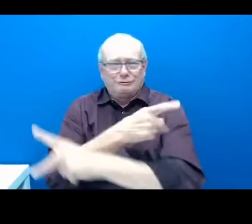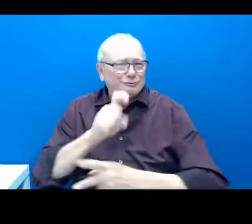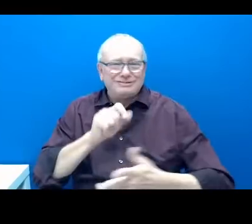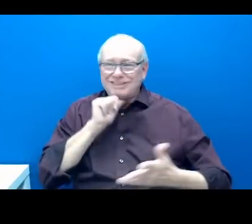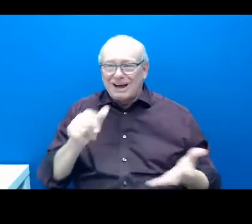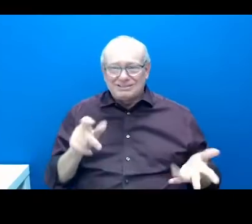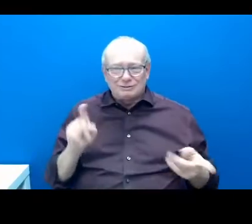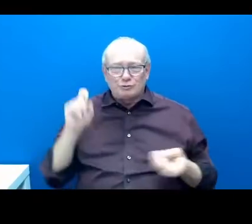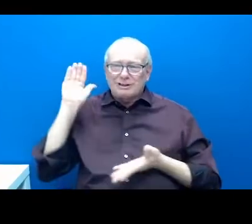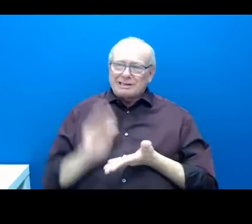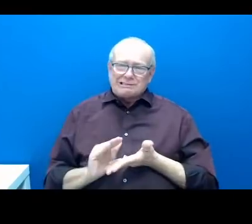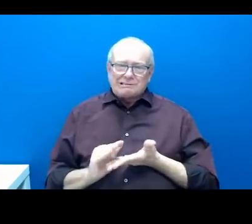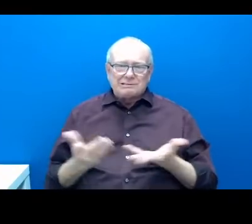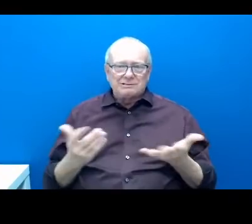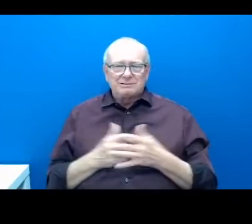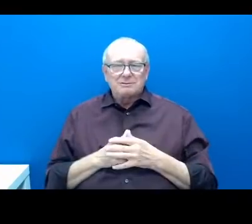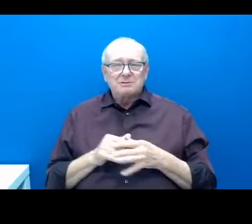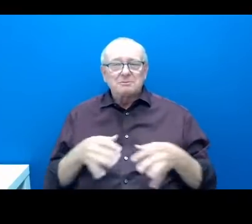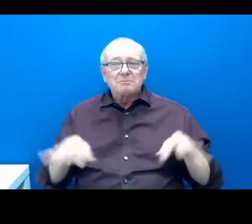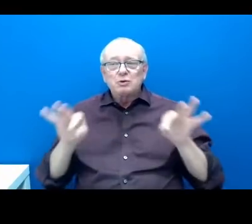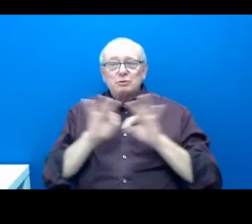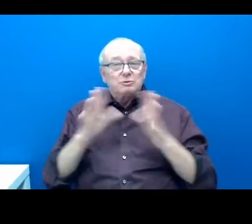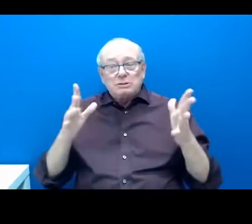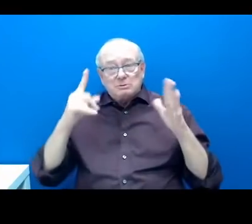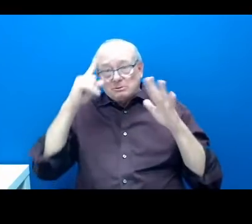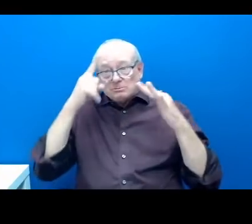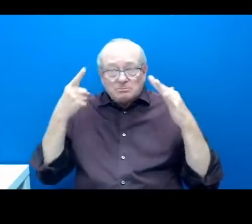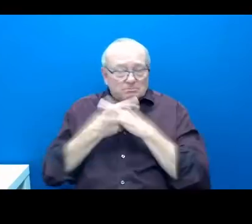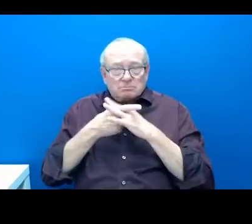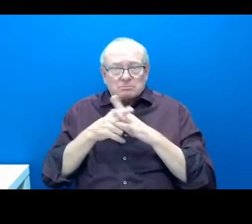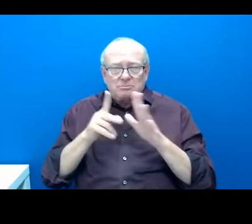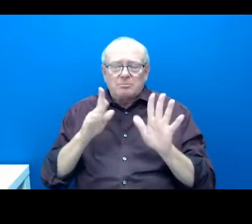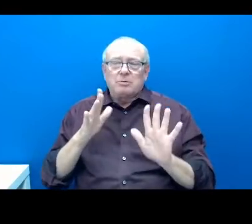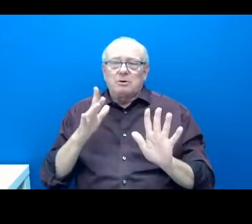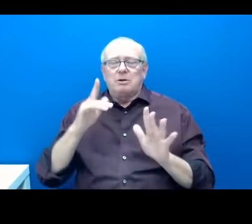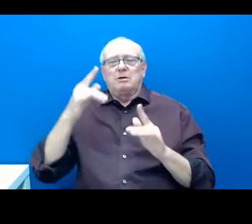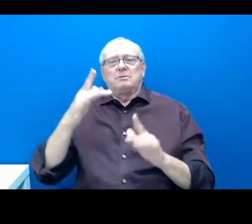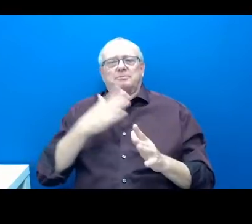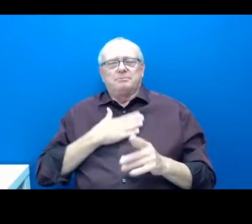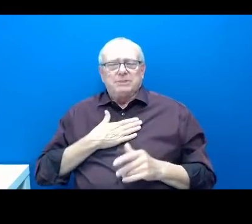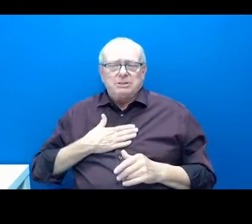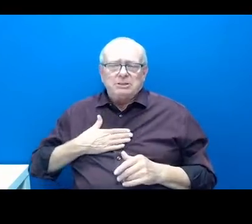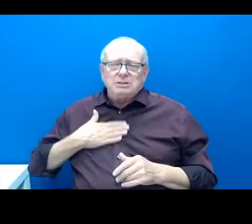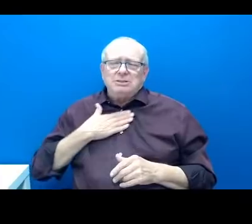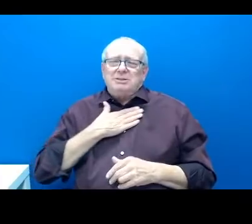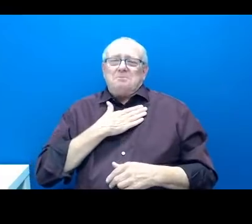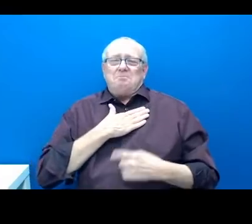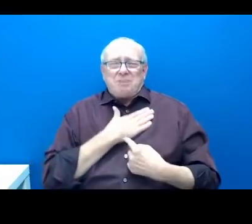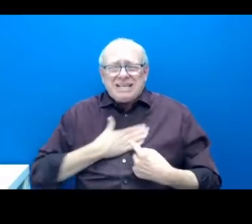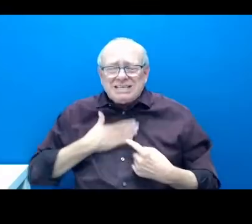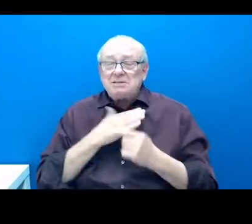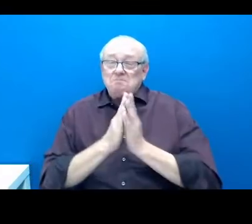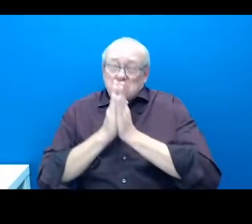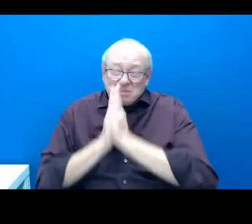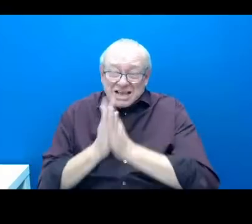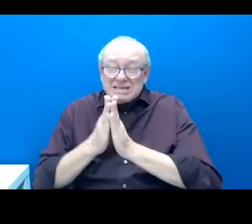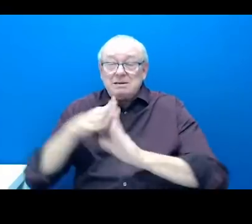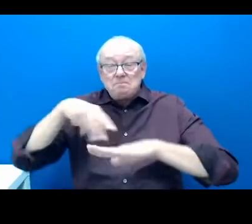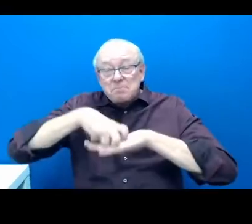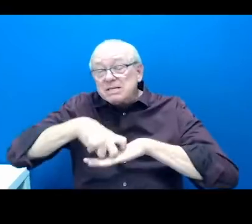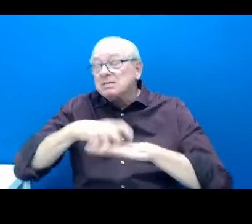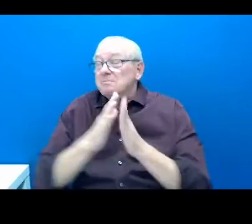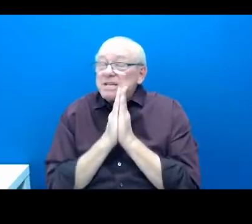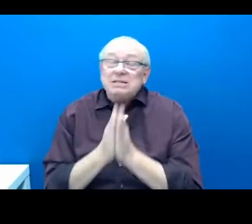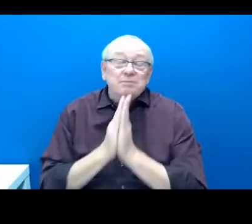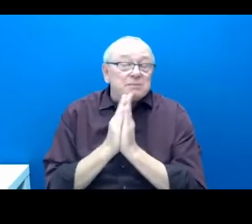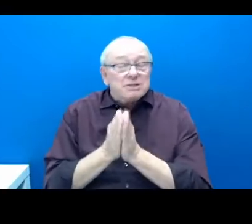most important takeaway from this conversation is please, please, please get vaccinated. It's far too late now to